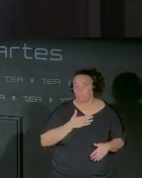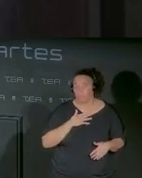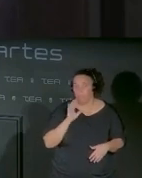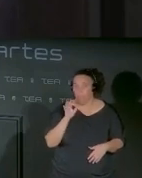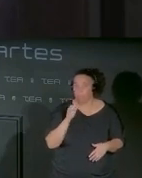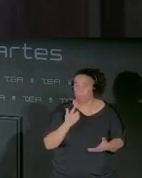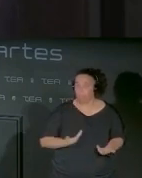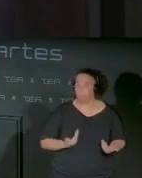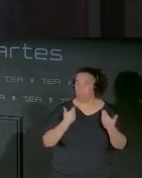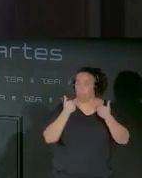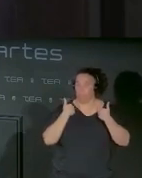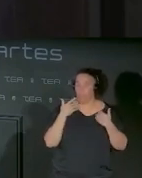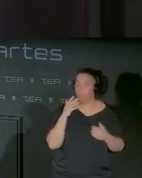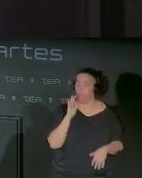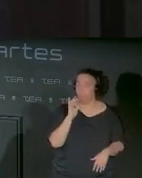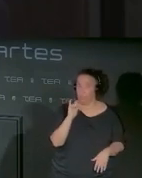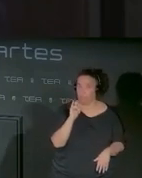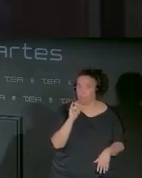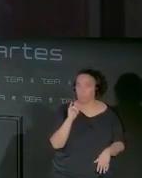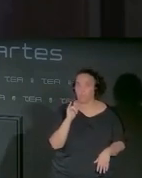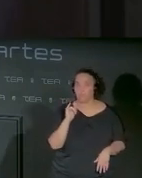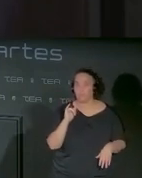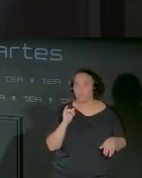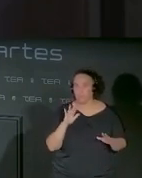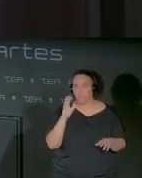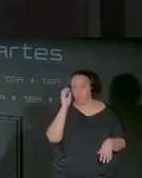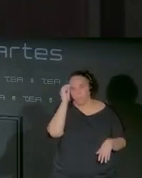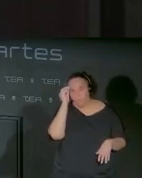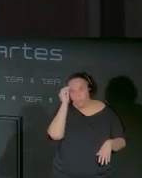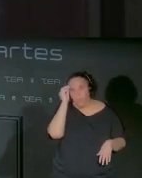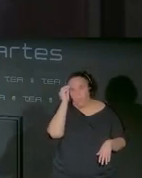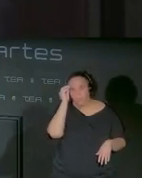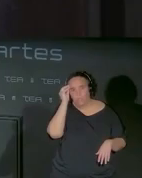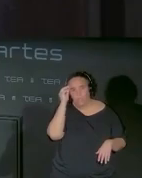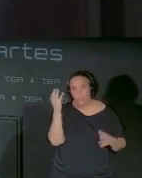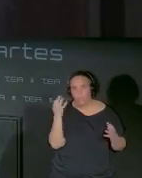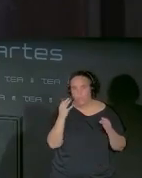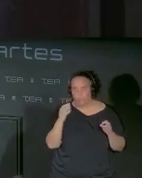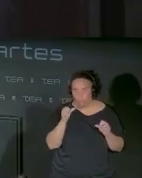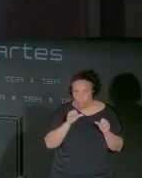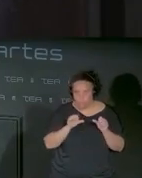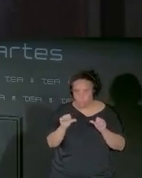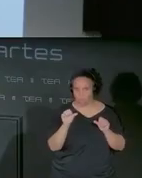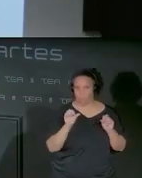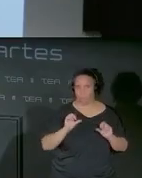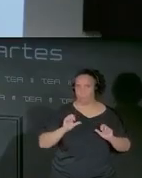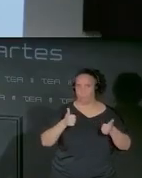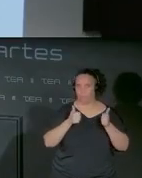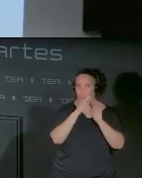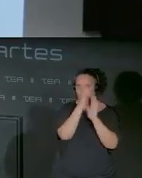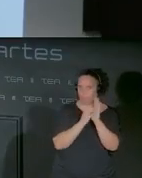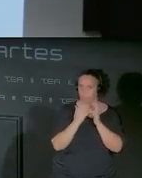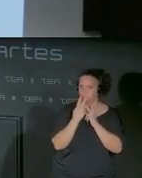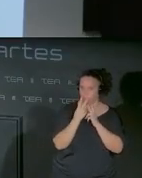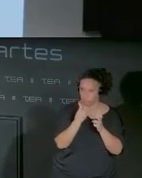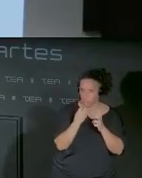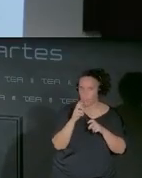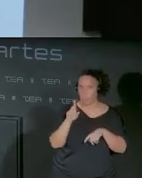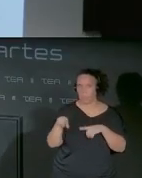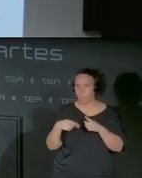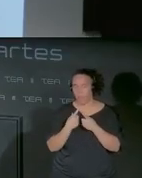also to look for this common approach. So that will be my recommendations. Thank you.